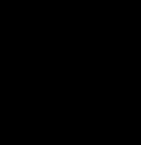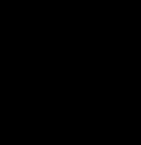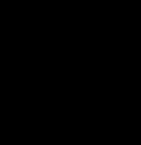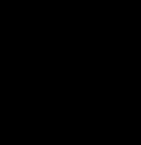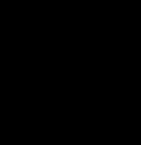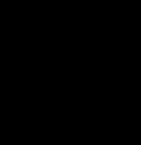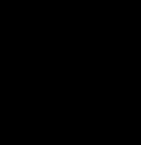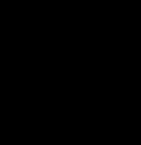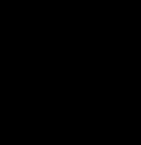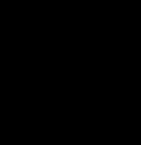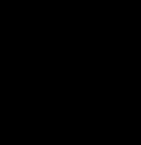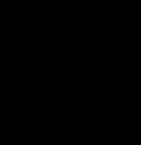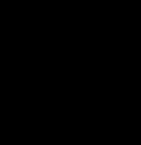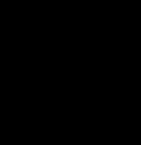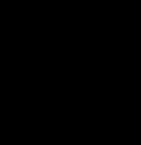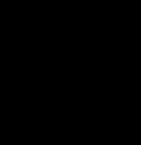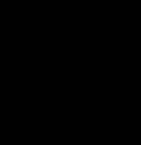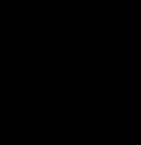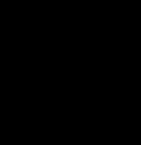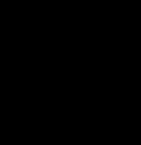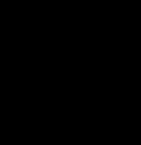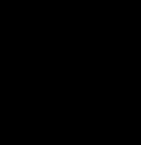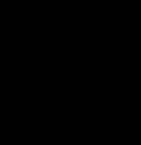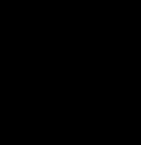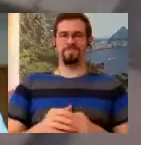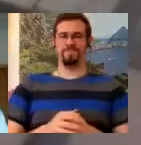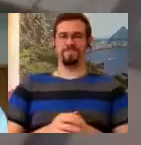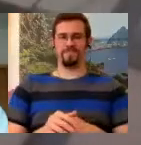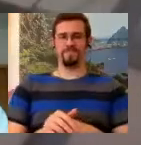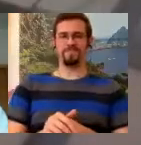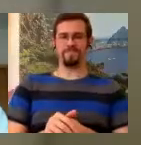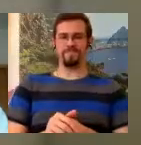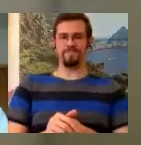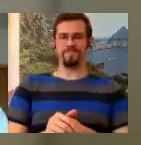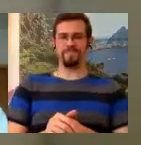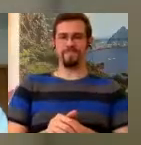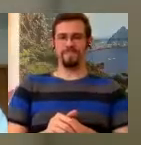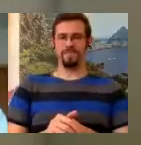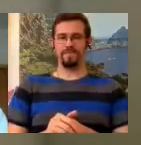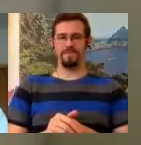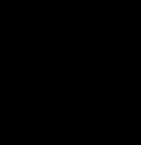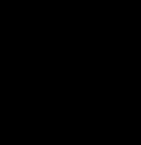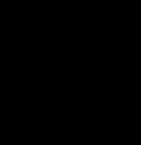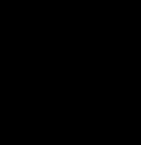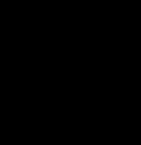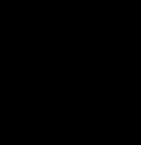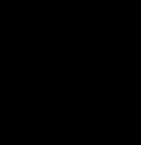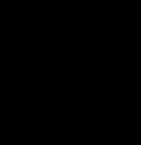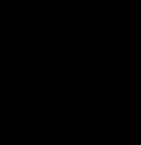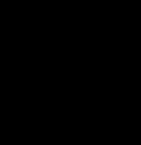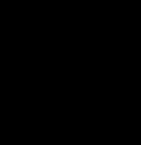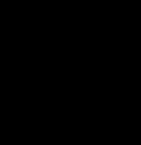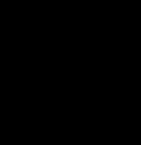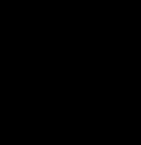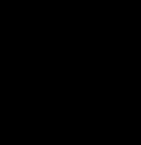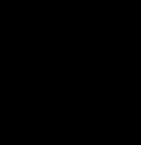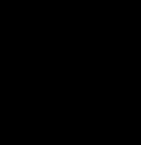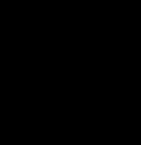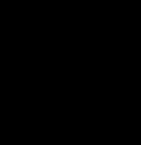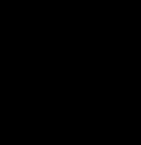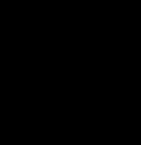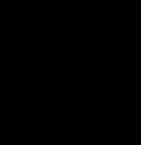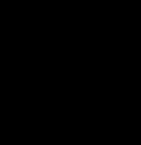you. I don't see the slide. Okay. So, okay, I see here. Okay, now I go here. Can you